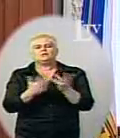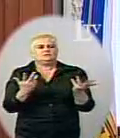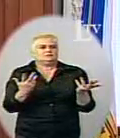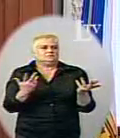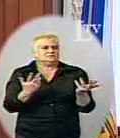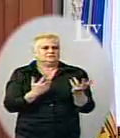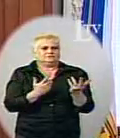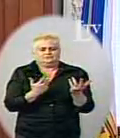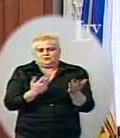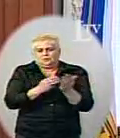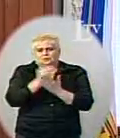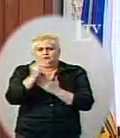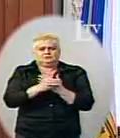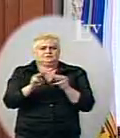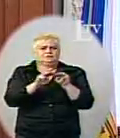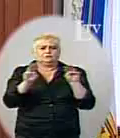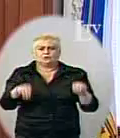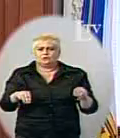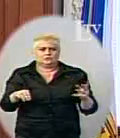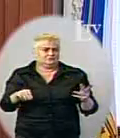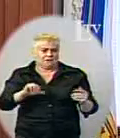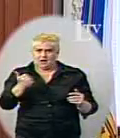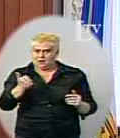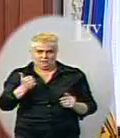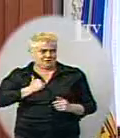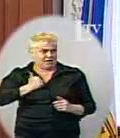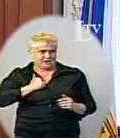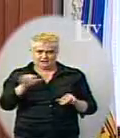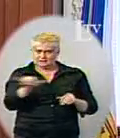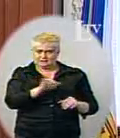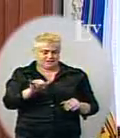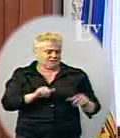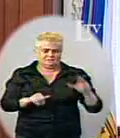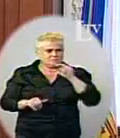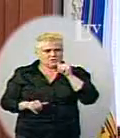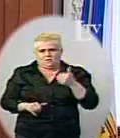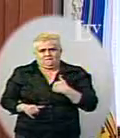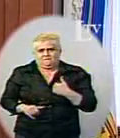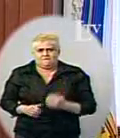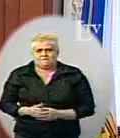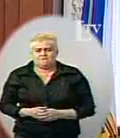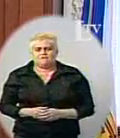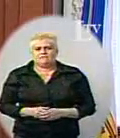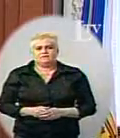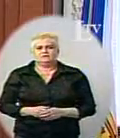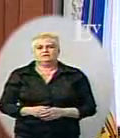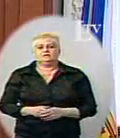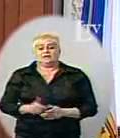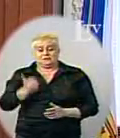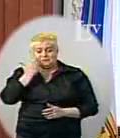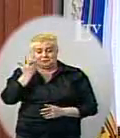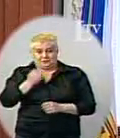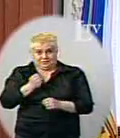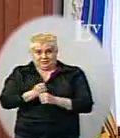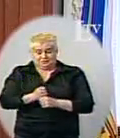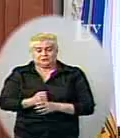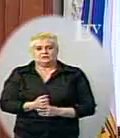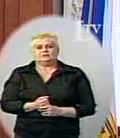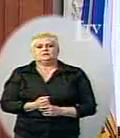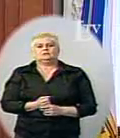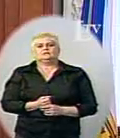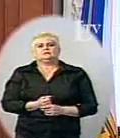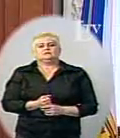museum programming unlike any in Canada. In the coming year, my government